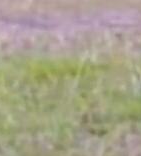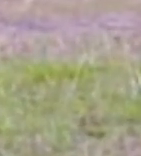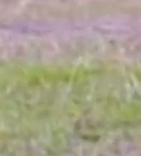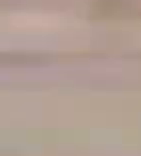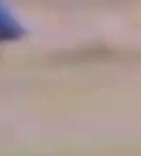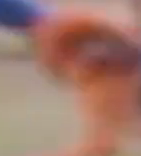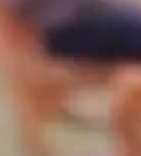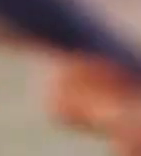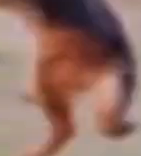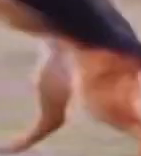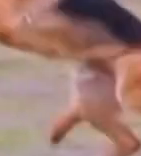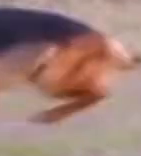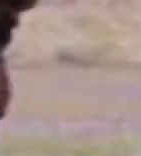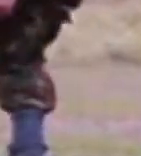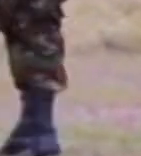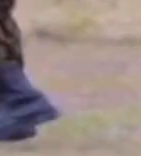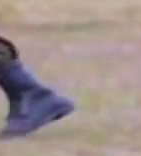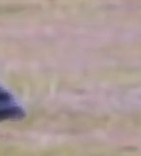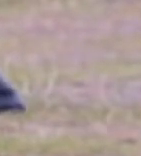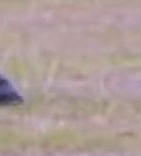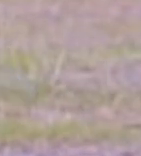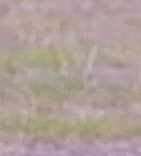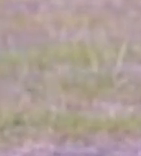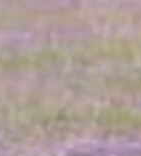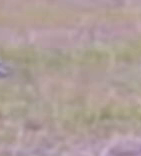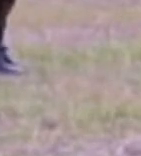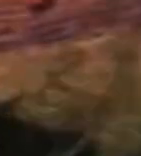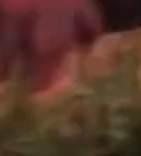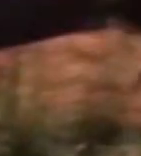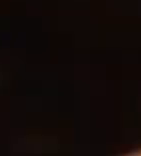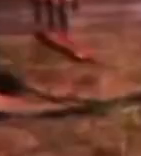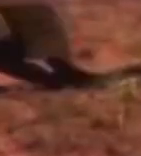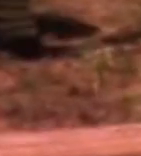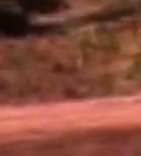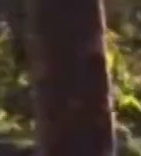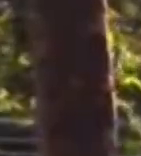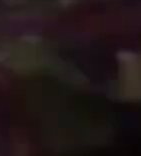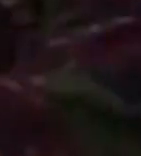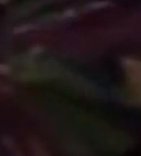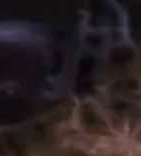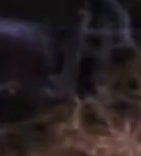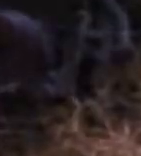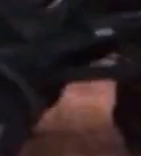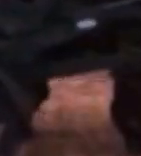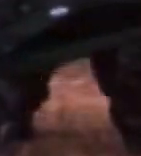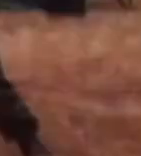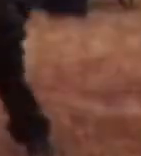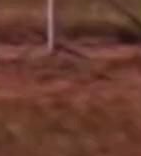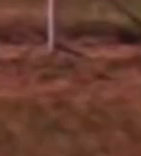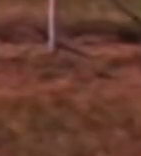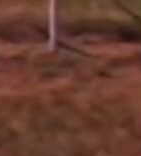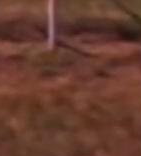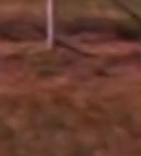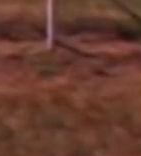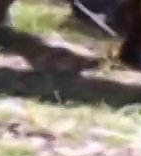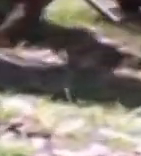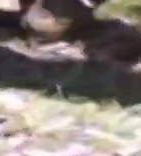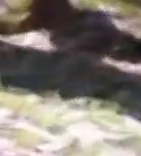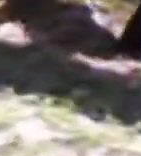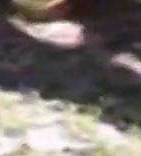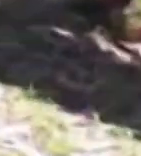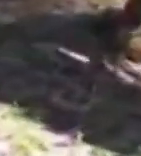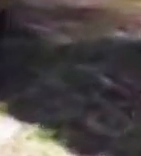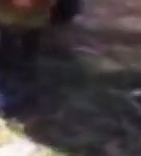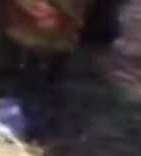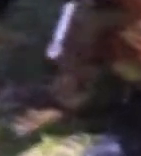Radio Taifa on the 8th and 29th of January 2021, just immediately after the 7 p.m.